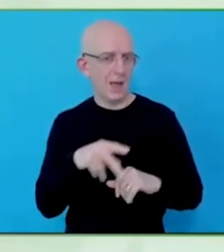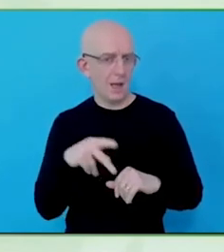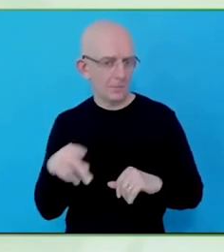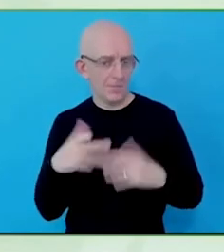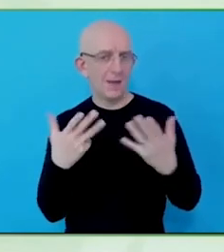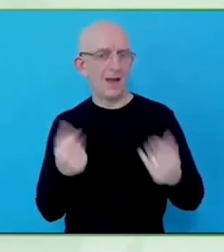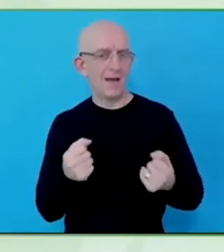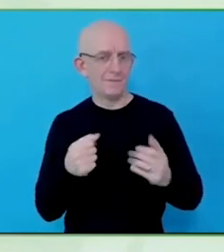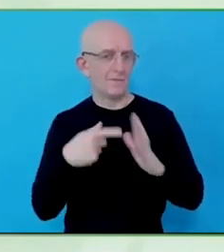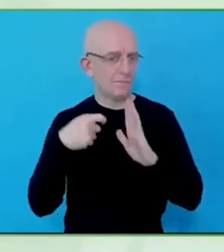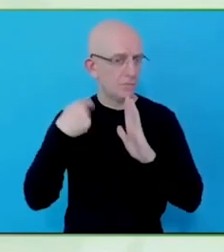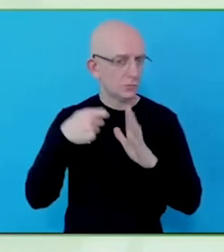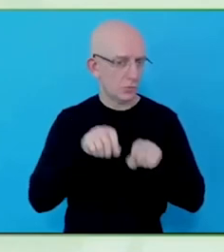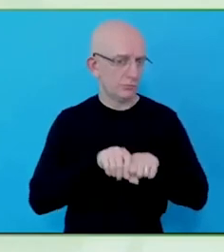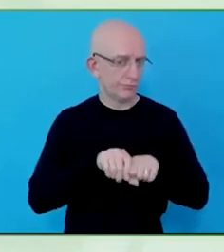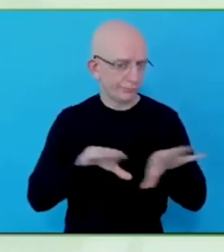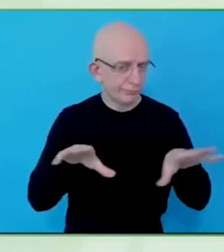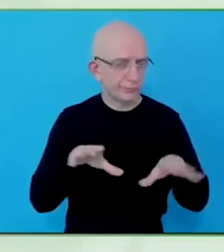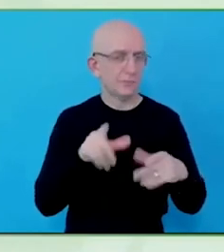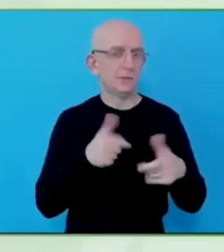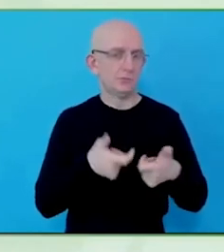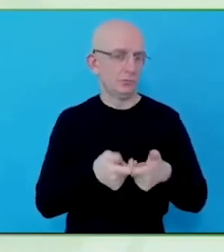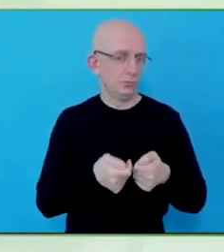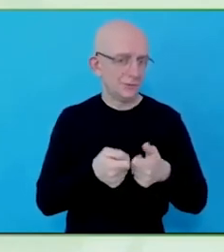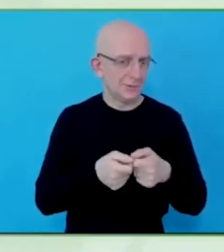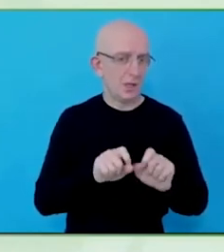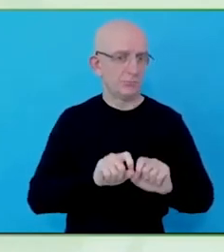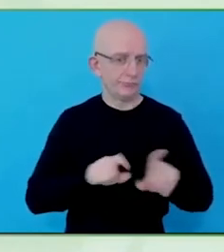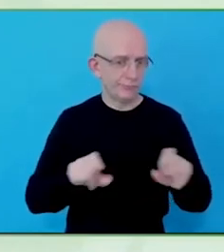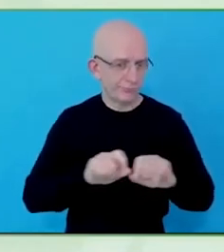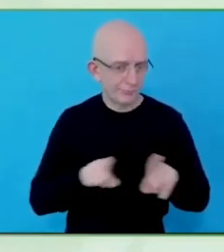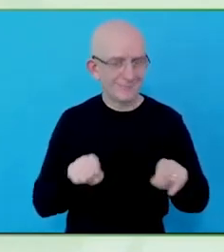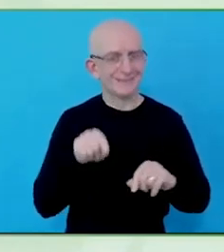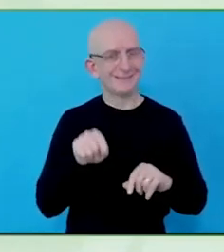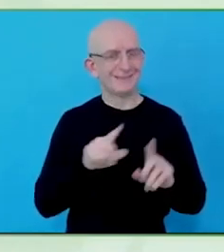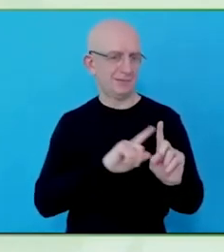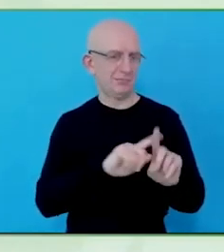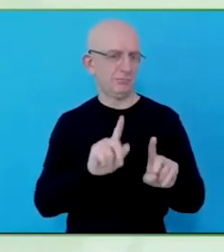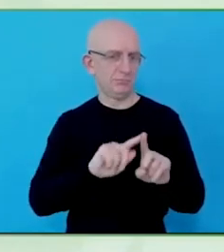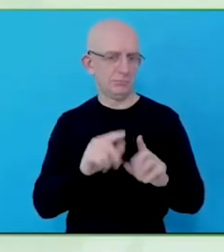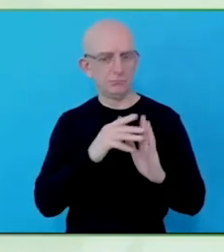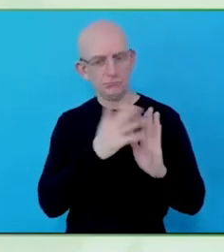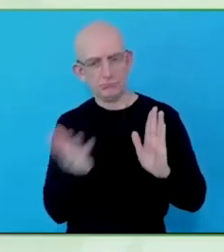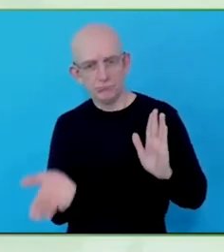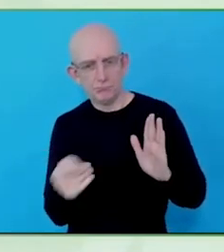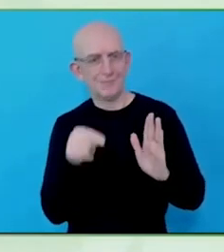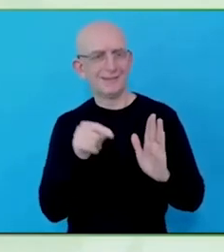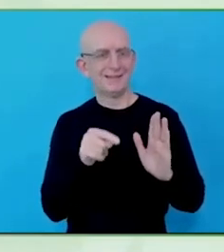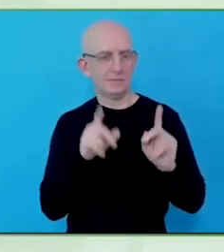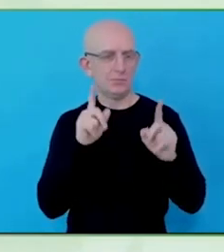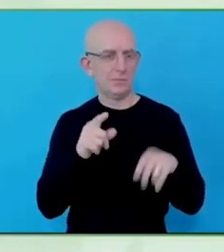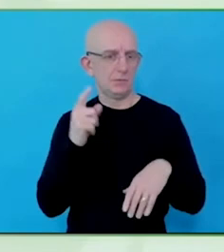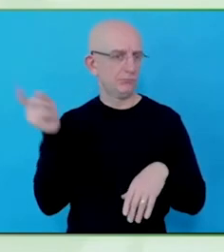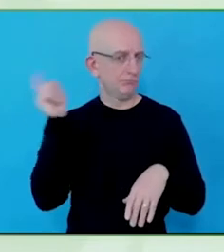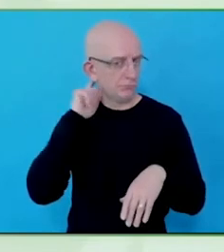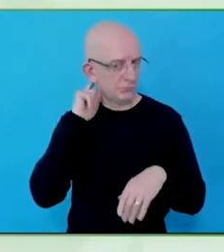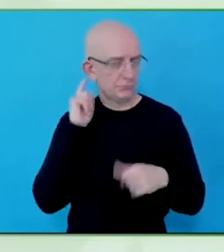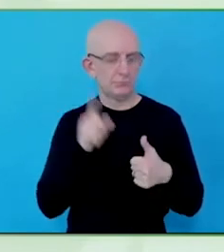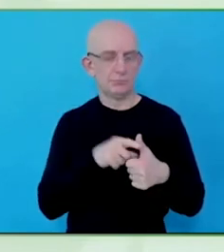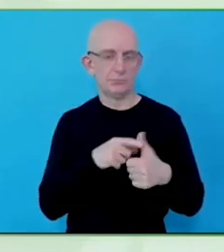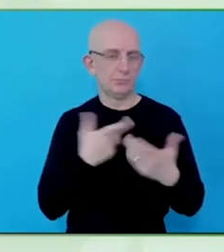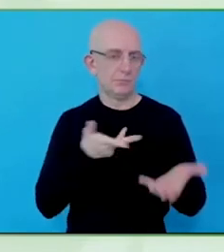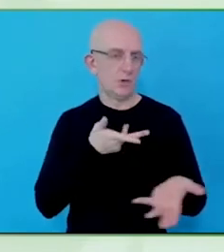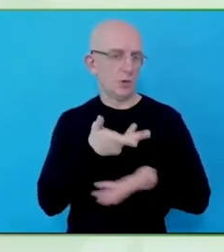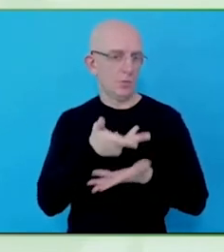externally. As we mentioned before, actually showing on your website that you are committed to accessibility, having the universal symbol of accessibility,